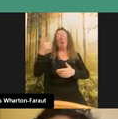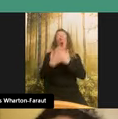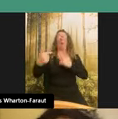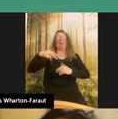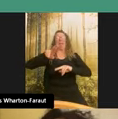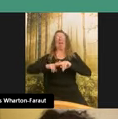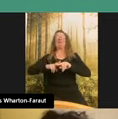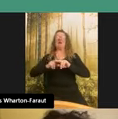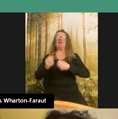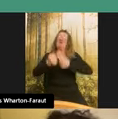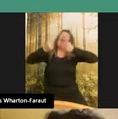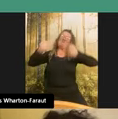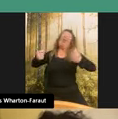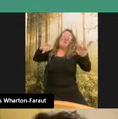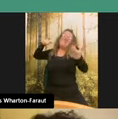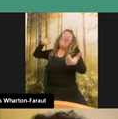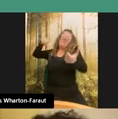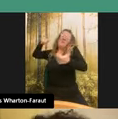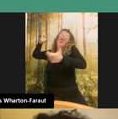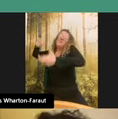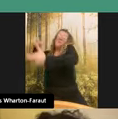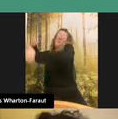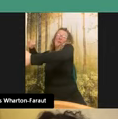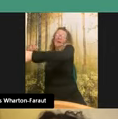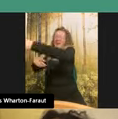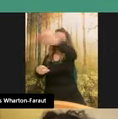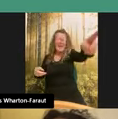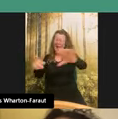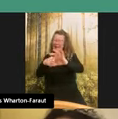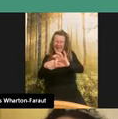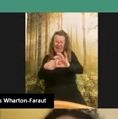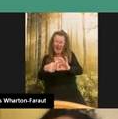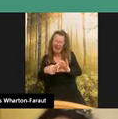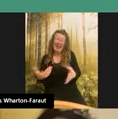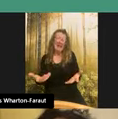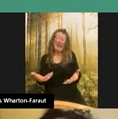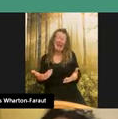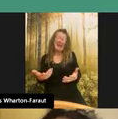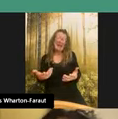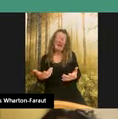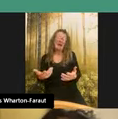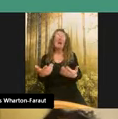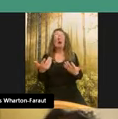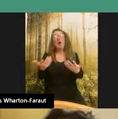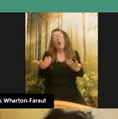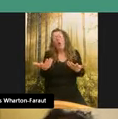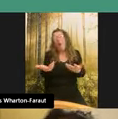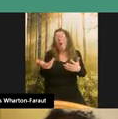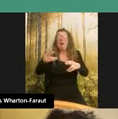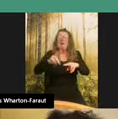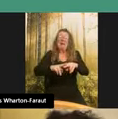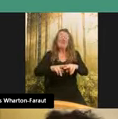overwhelming firepower, or as in the on the wall to the right, if I'm able to immobilize you with chains